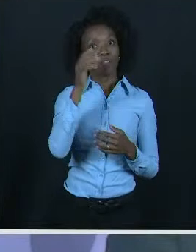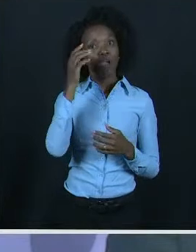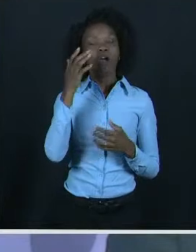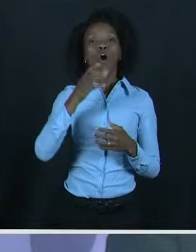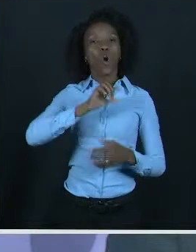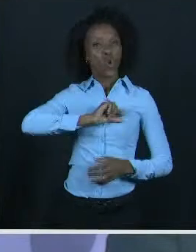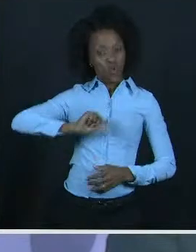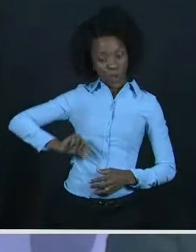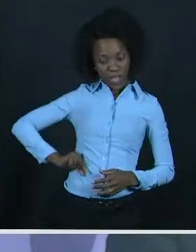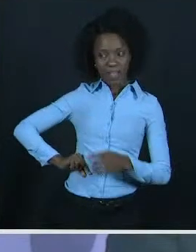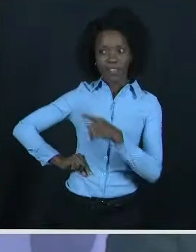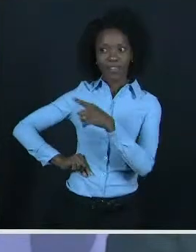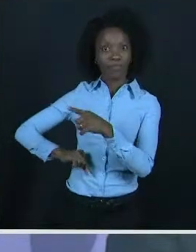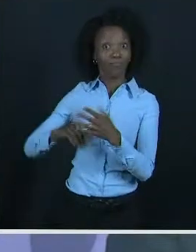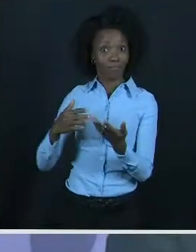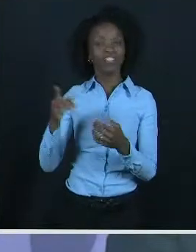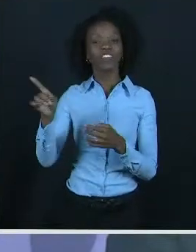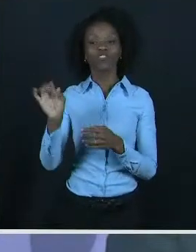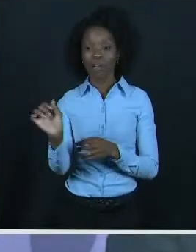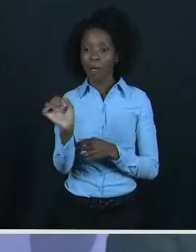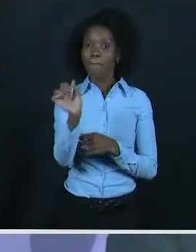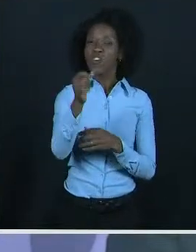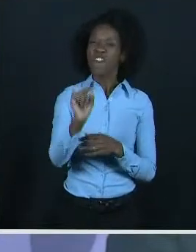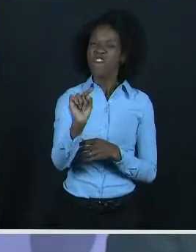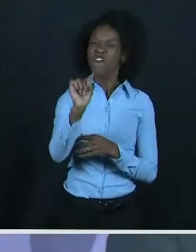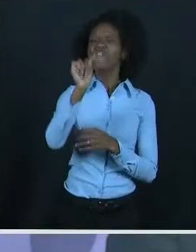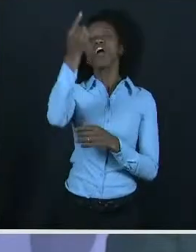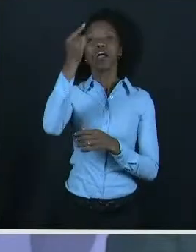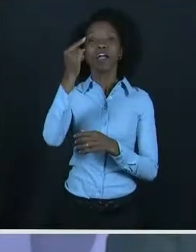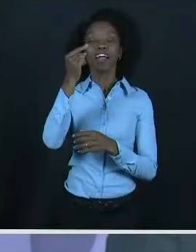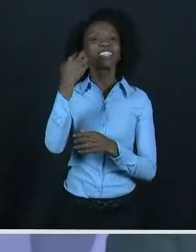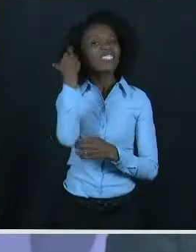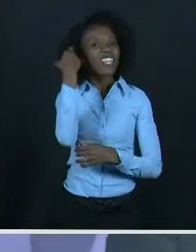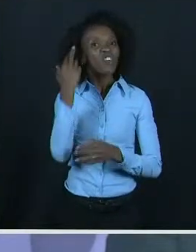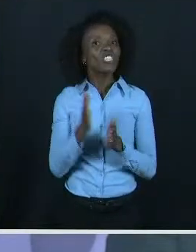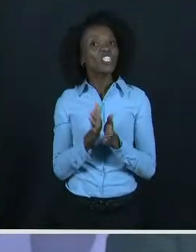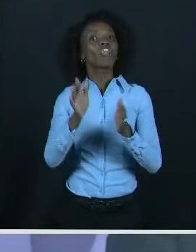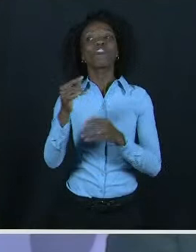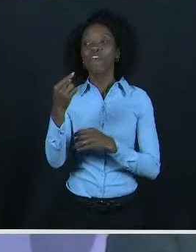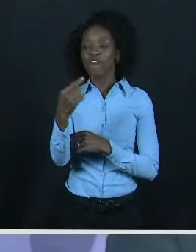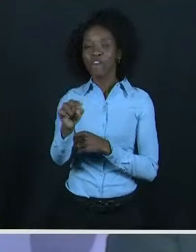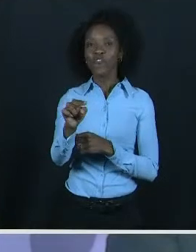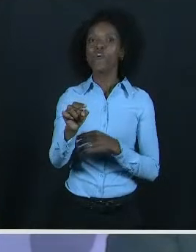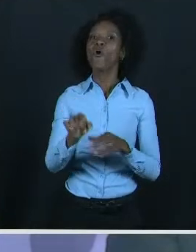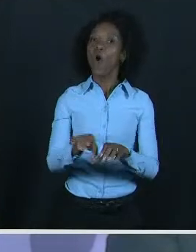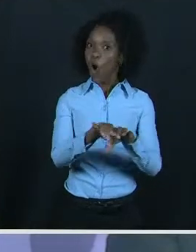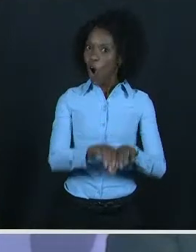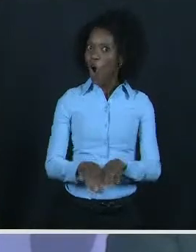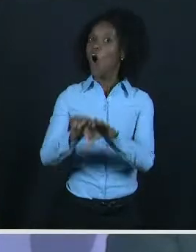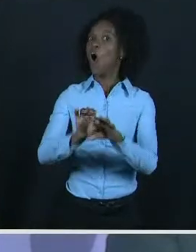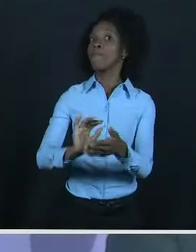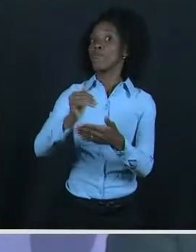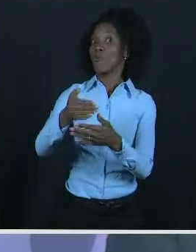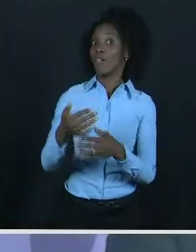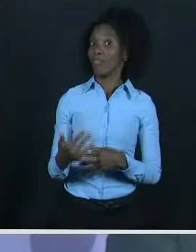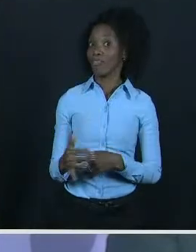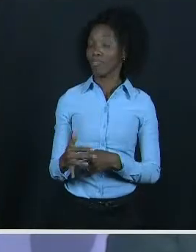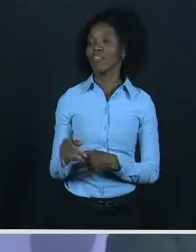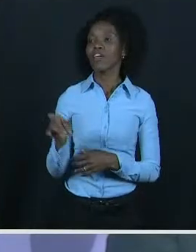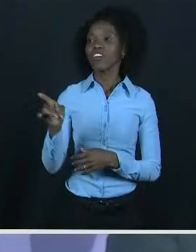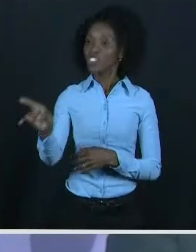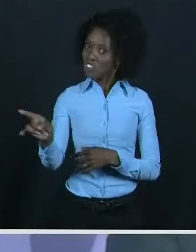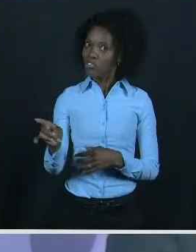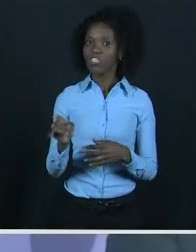only woman to have been appointed Secretary General of the Commonwealth, she's placing special emphasis on mobilizing the